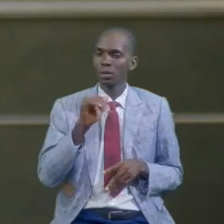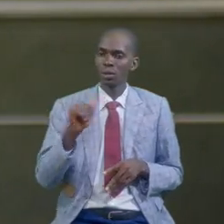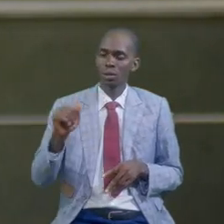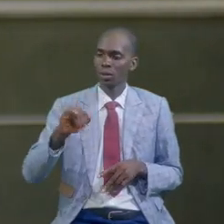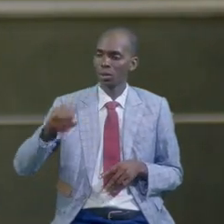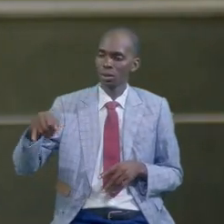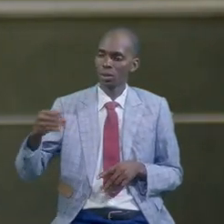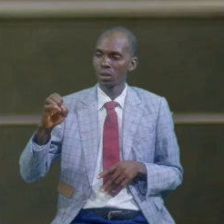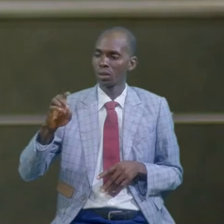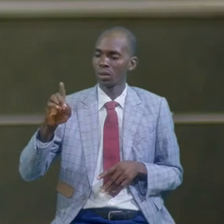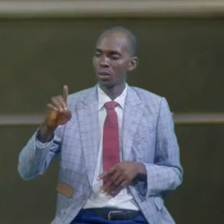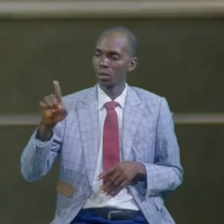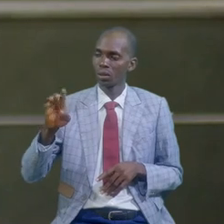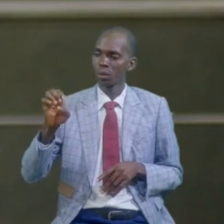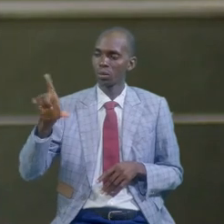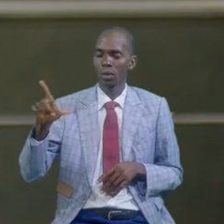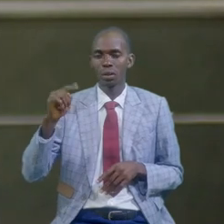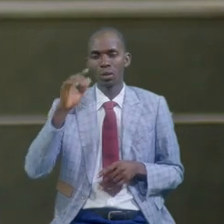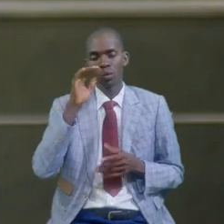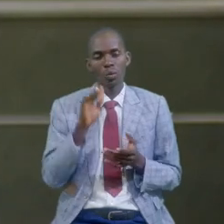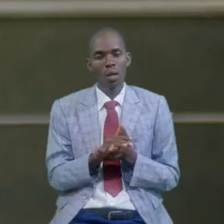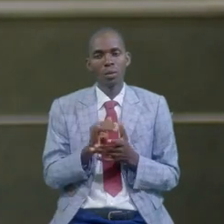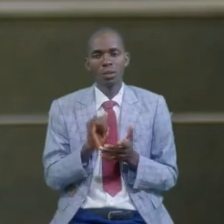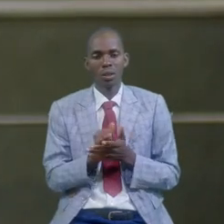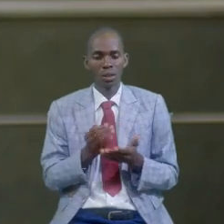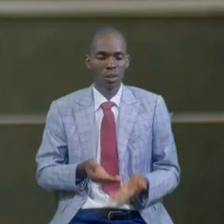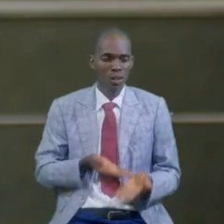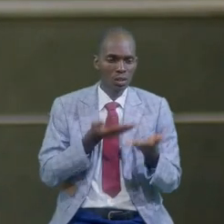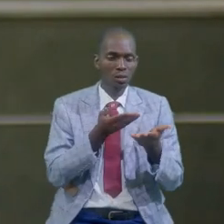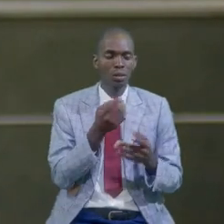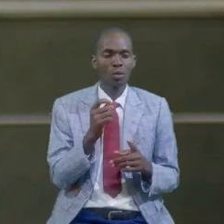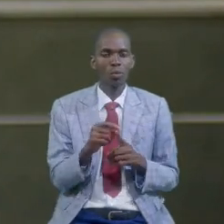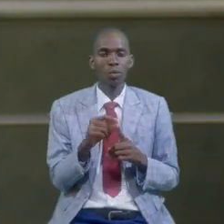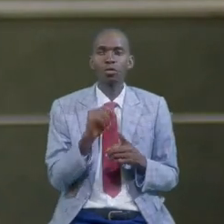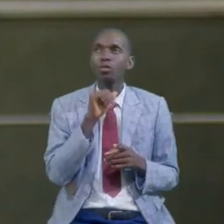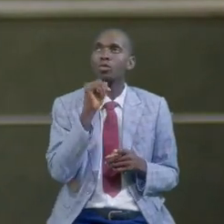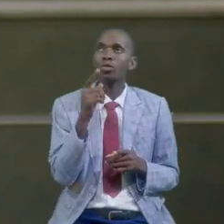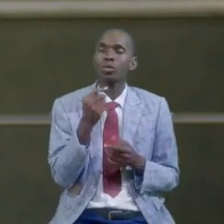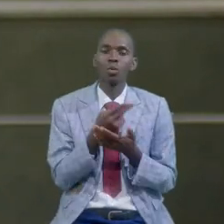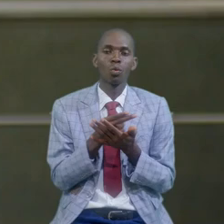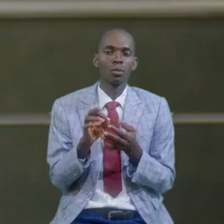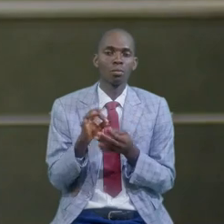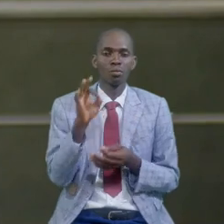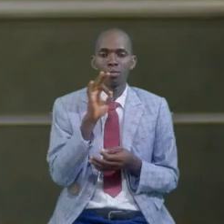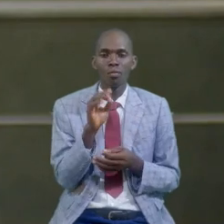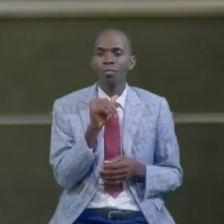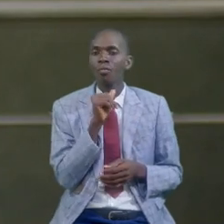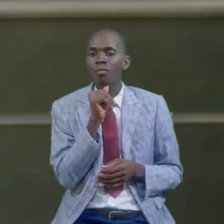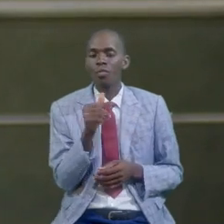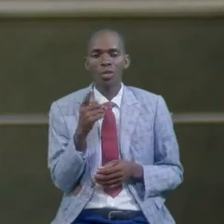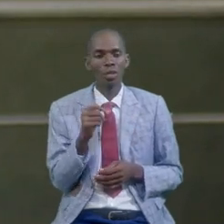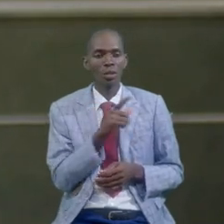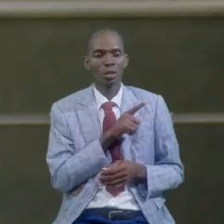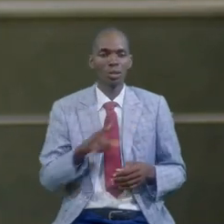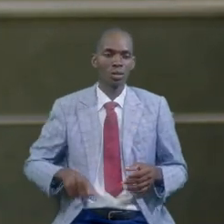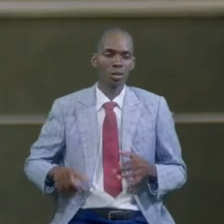for them that gives them the word. Not the Holy Spirit, not the Lord